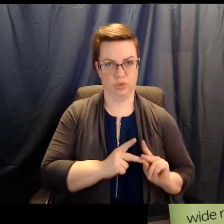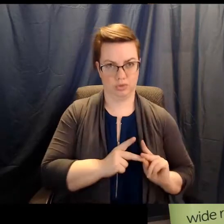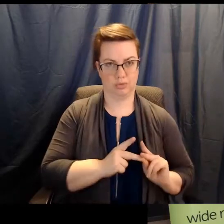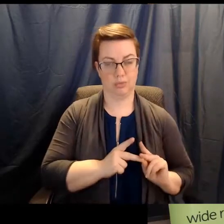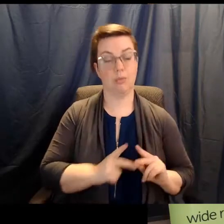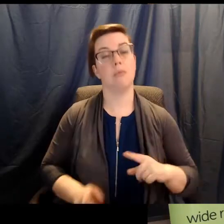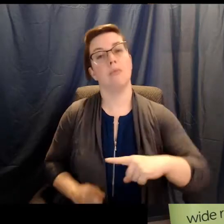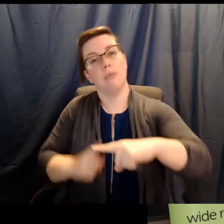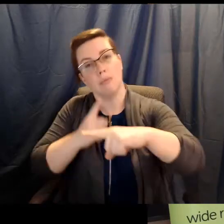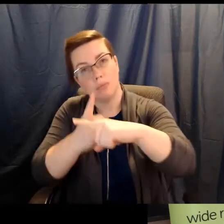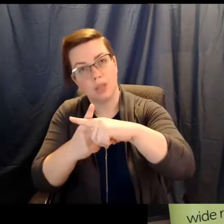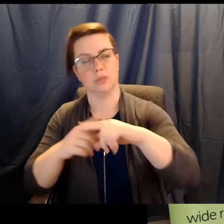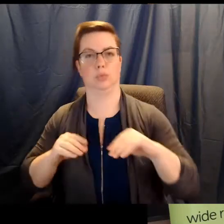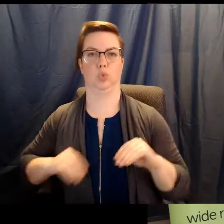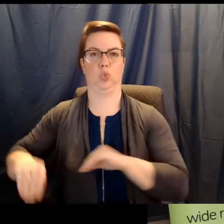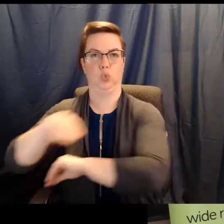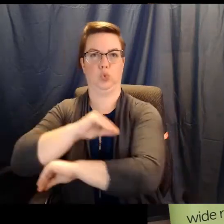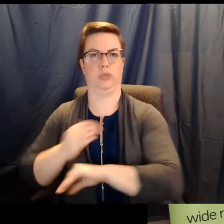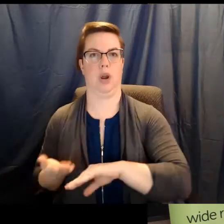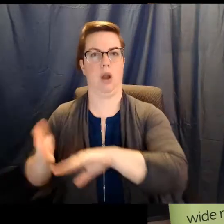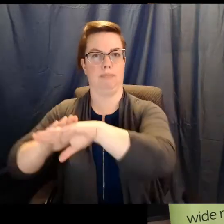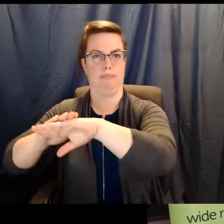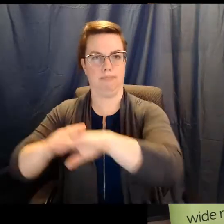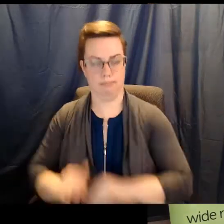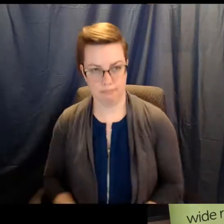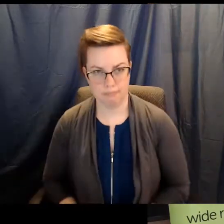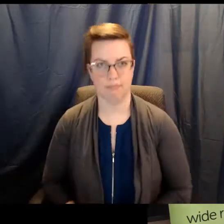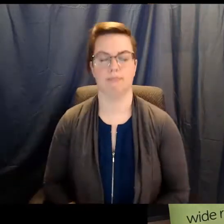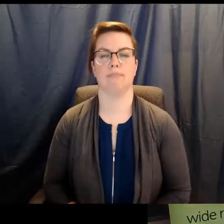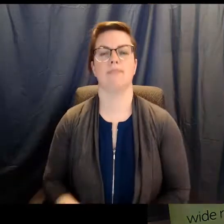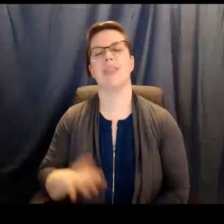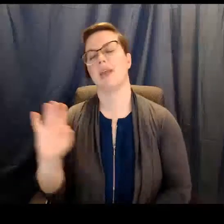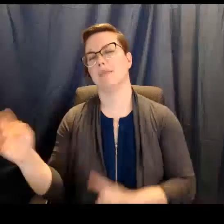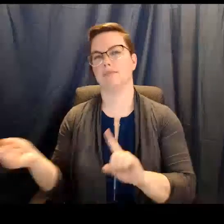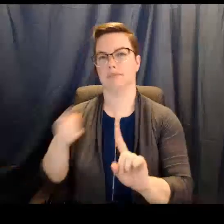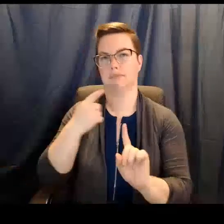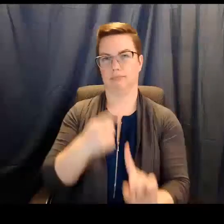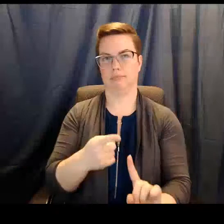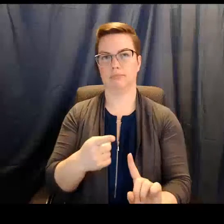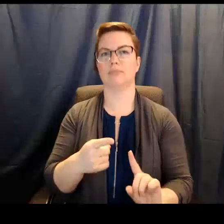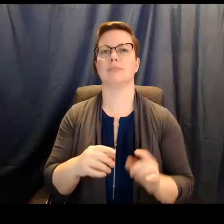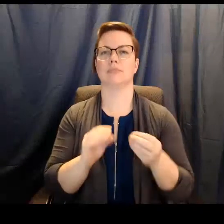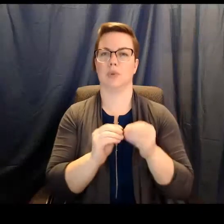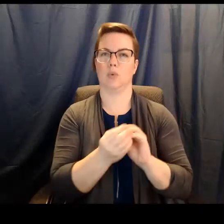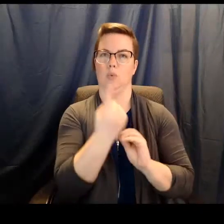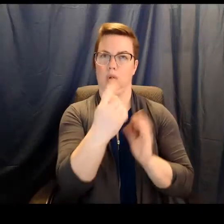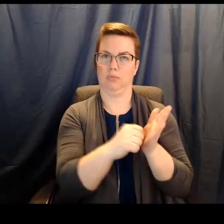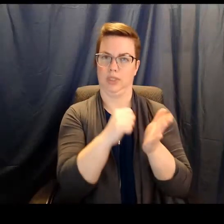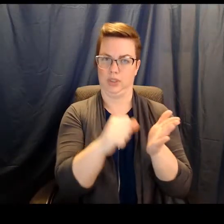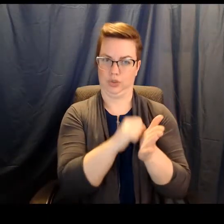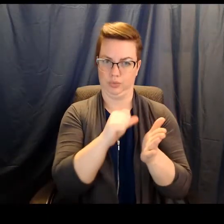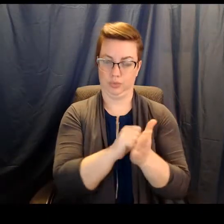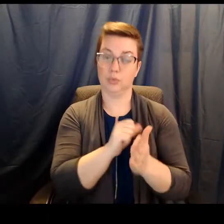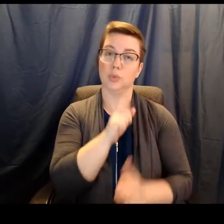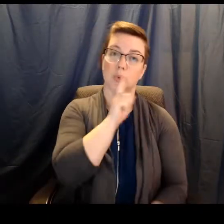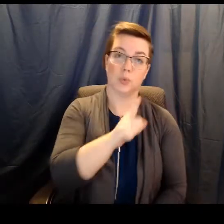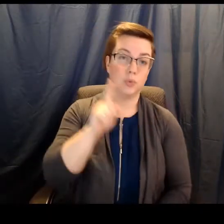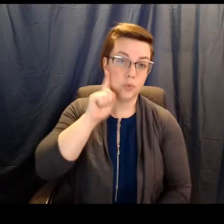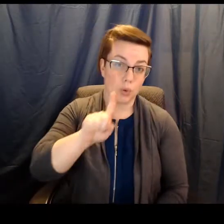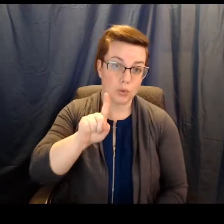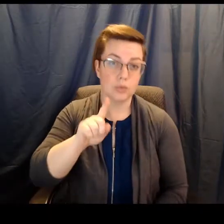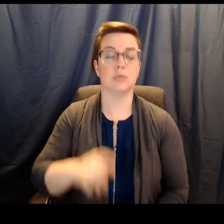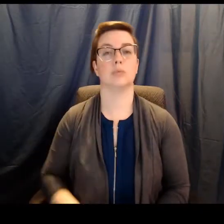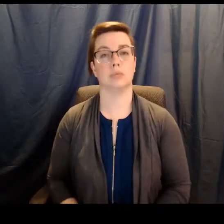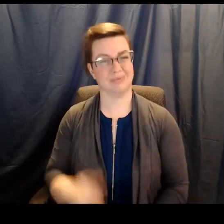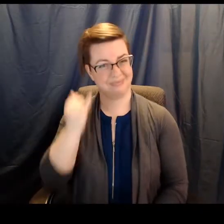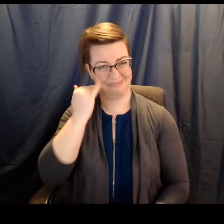That brings us back to that true and false statement from page 1 of your workbook. True or false? If I am physically uncomfortable working in a seated position